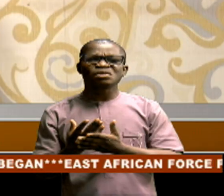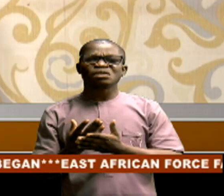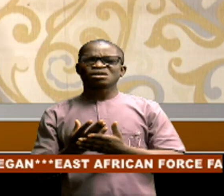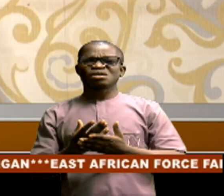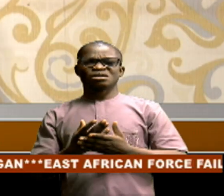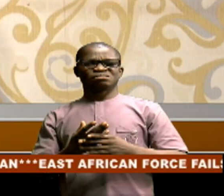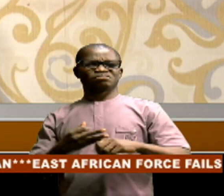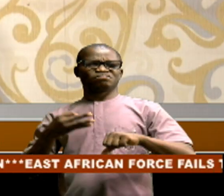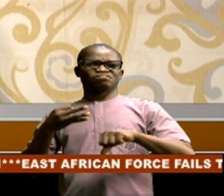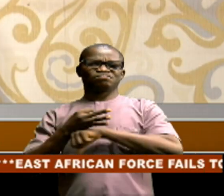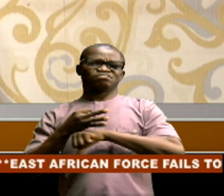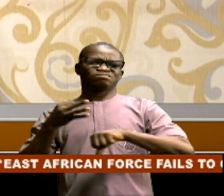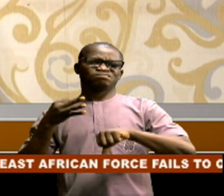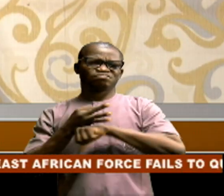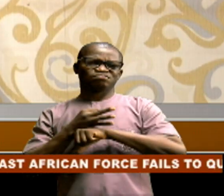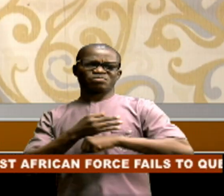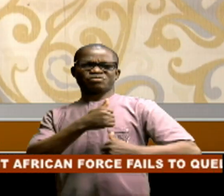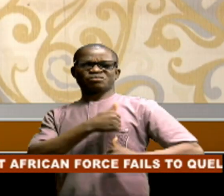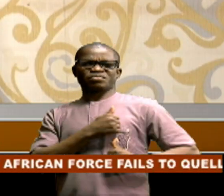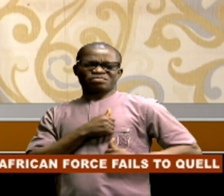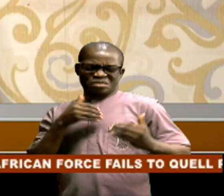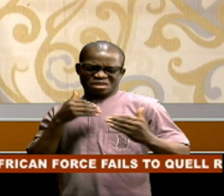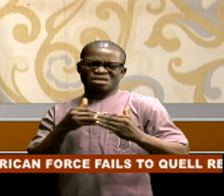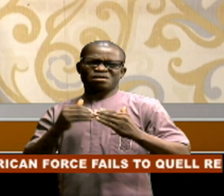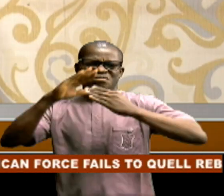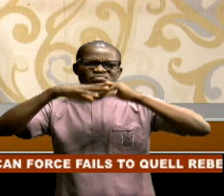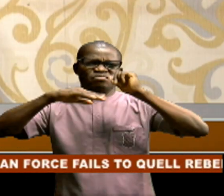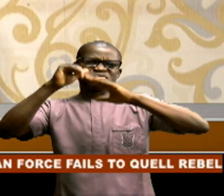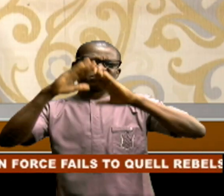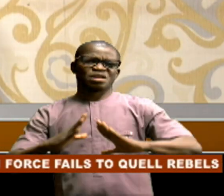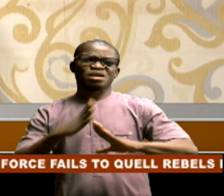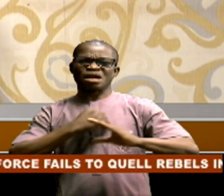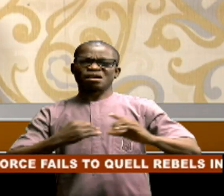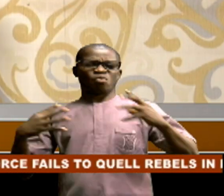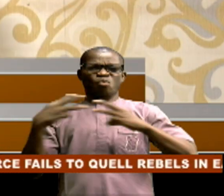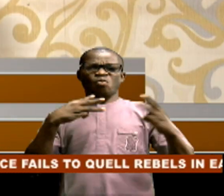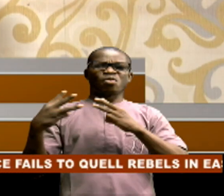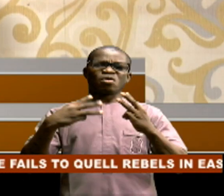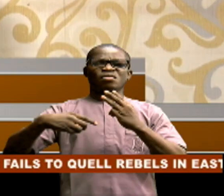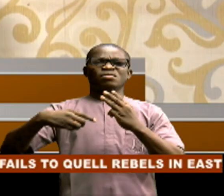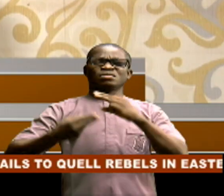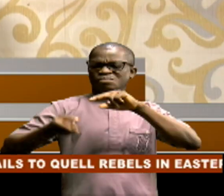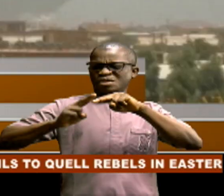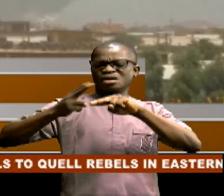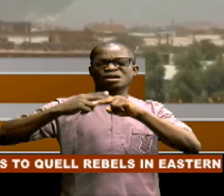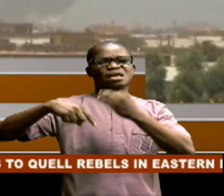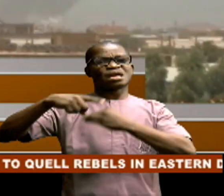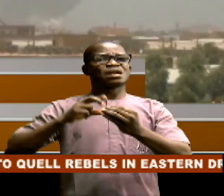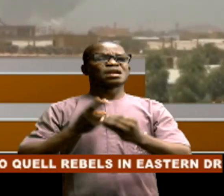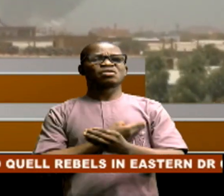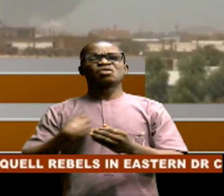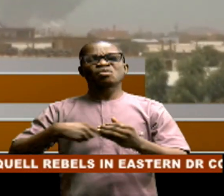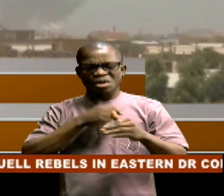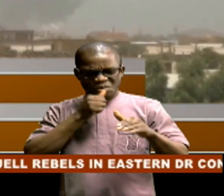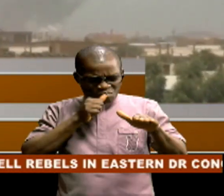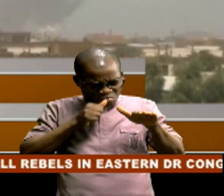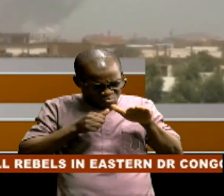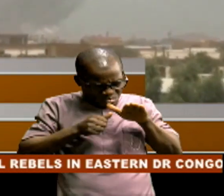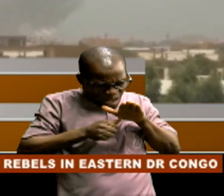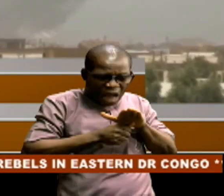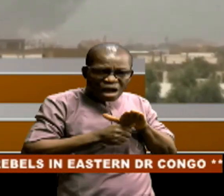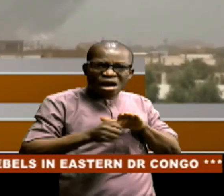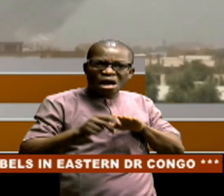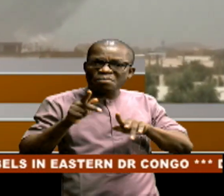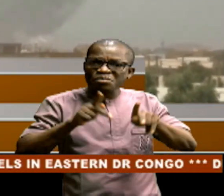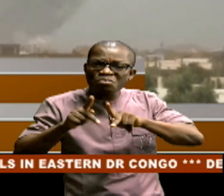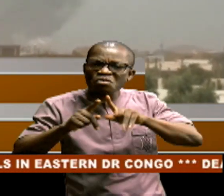became very close to the building and the clashes increased around us. We tried to hide and people were